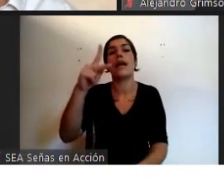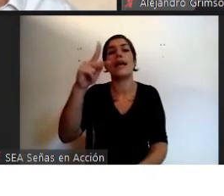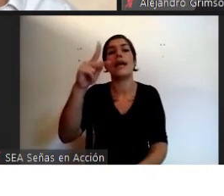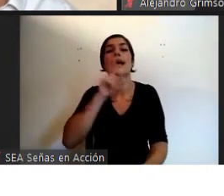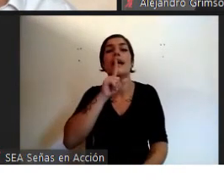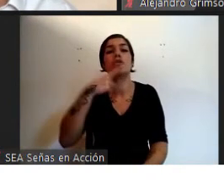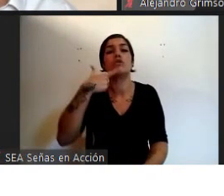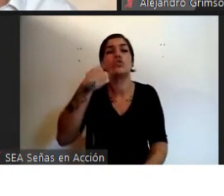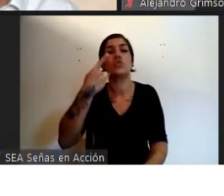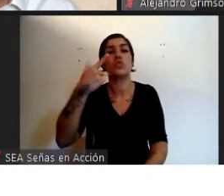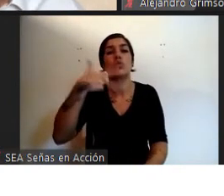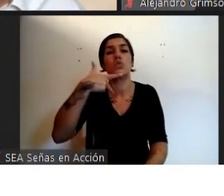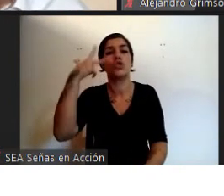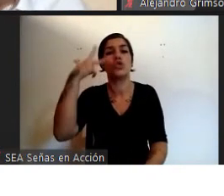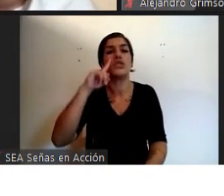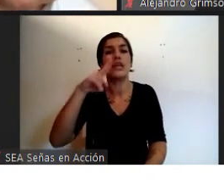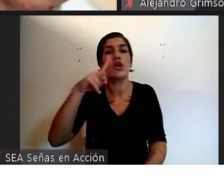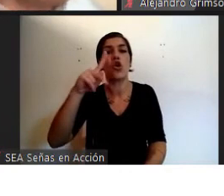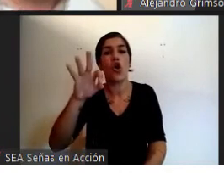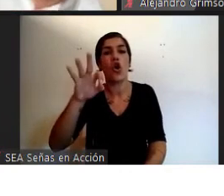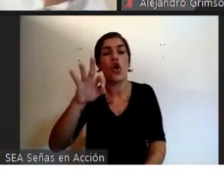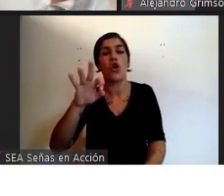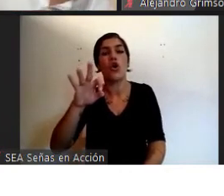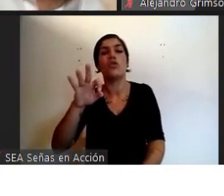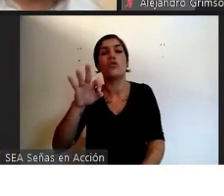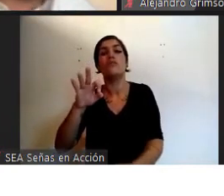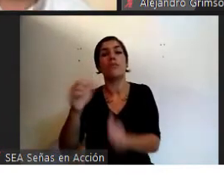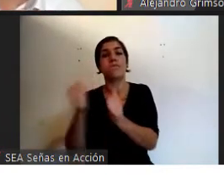Vino at the time with